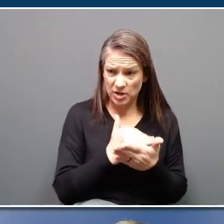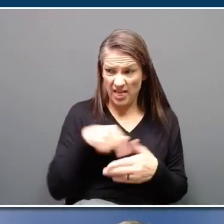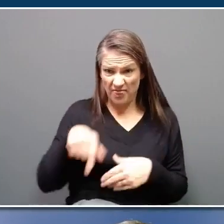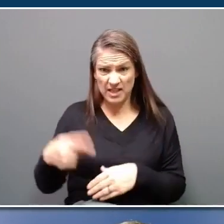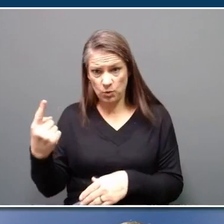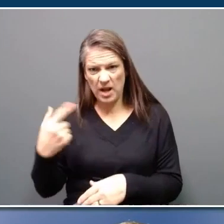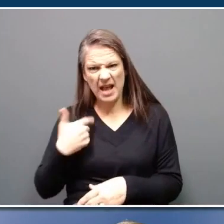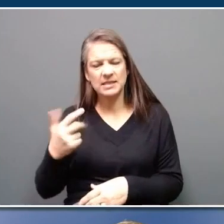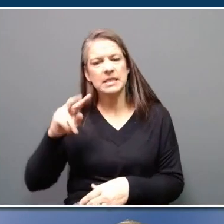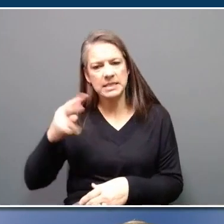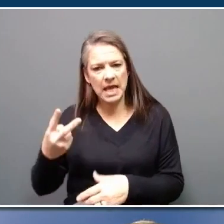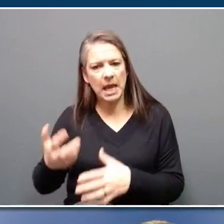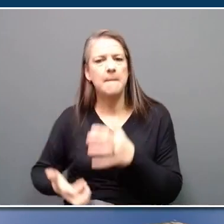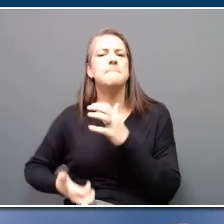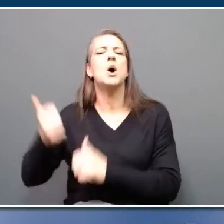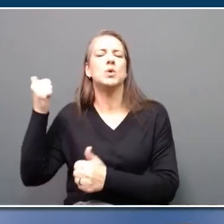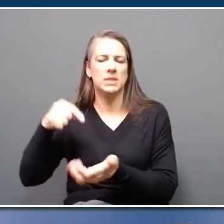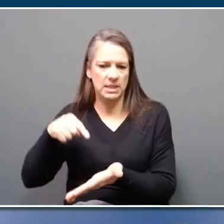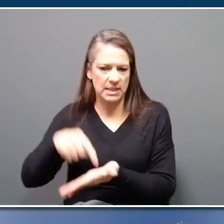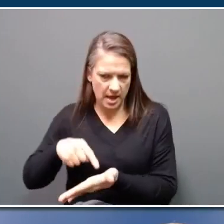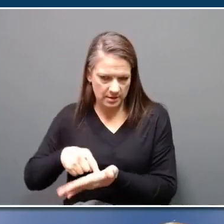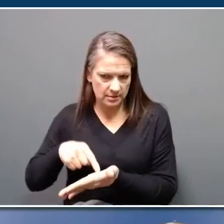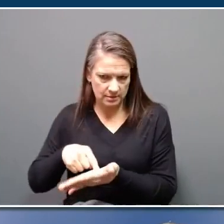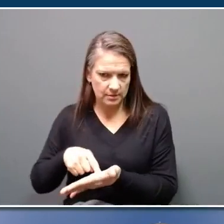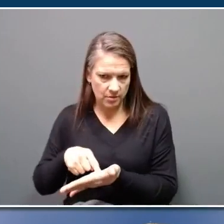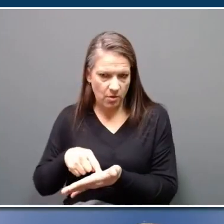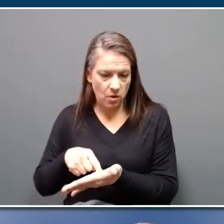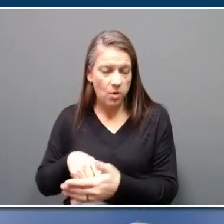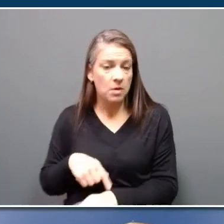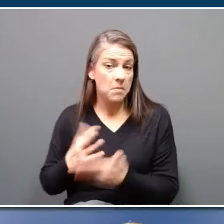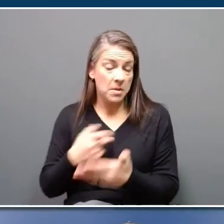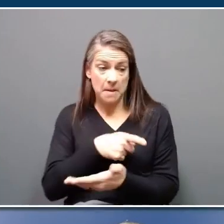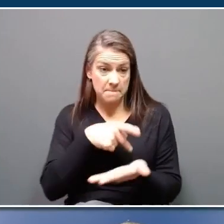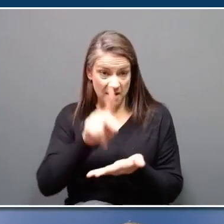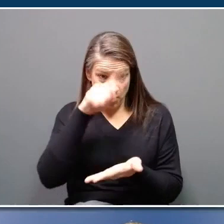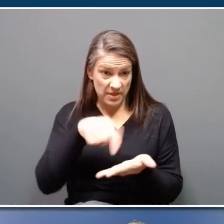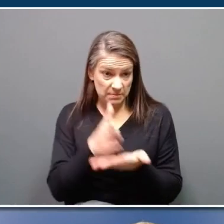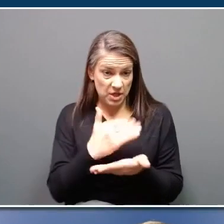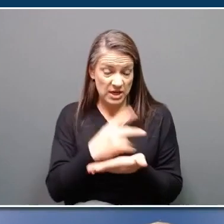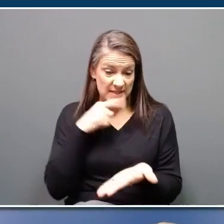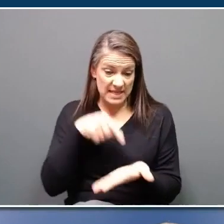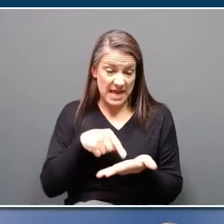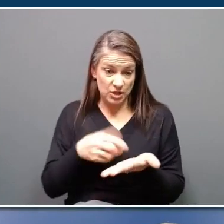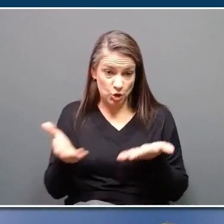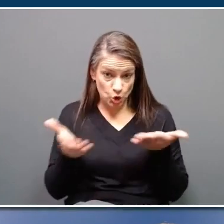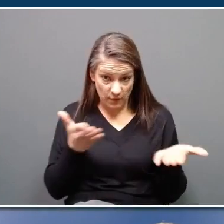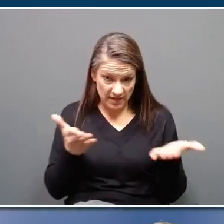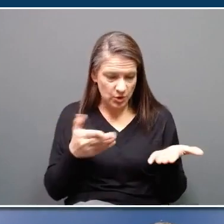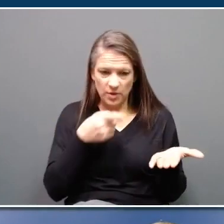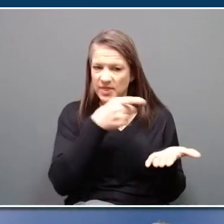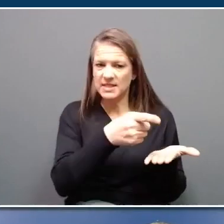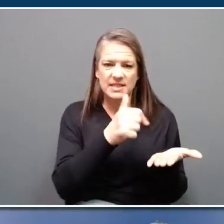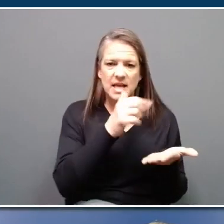most debt. Now, that may be that all they have to pay for in this budget is the debt service. So this doesn't end up